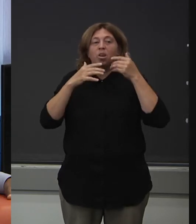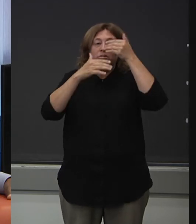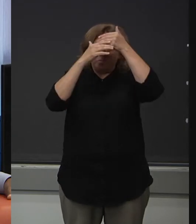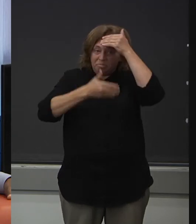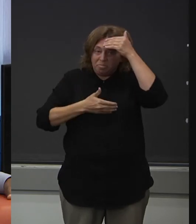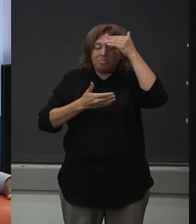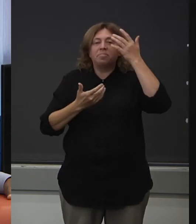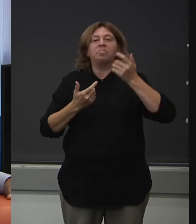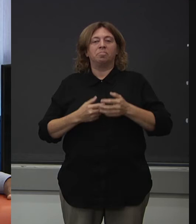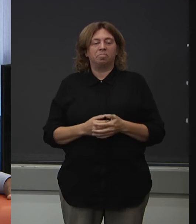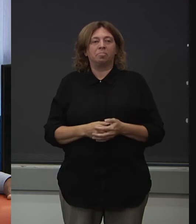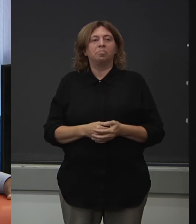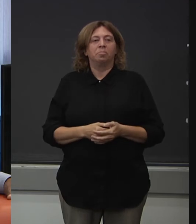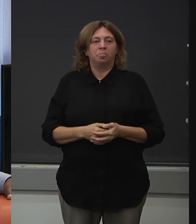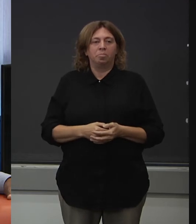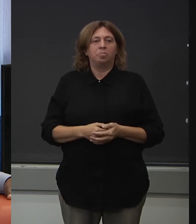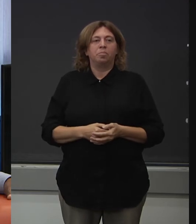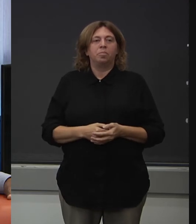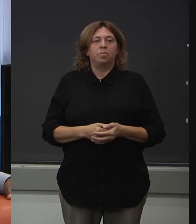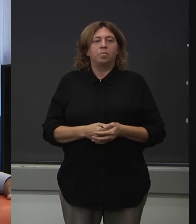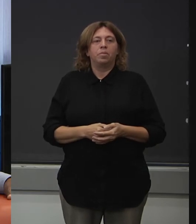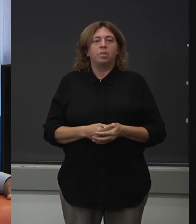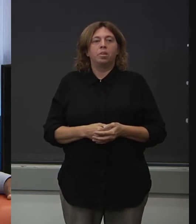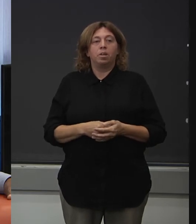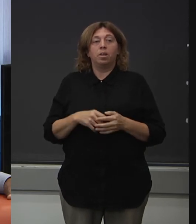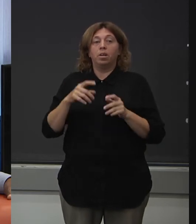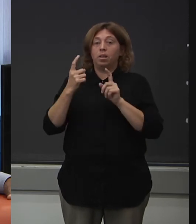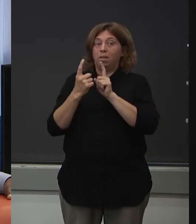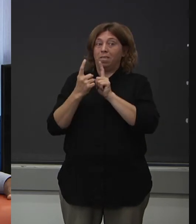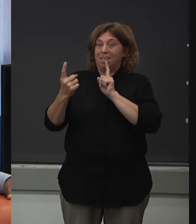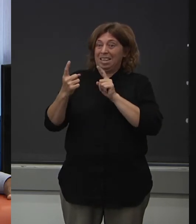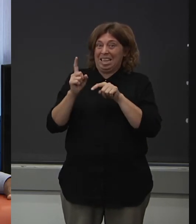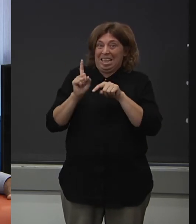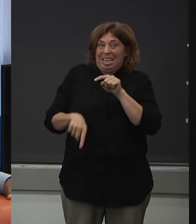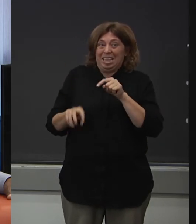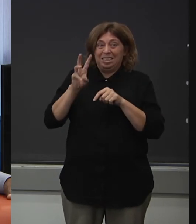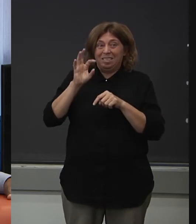when physical distancing is not possible,